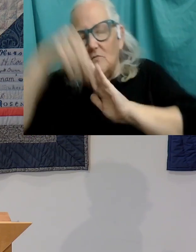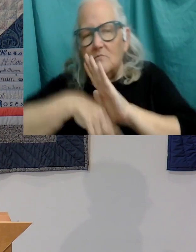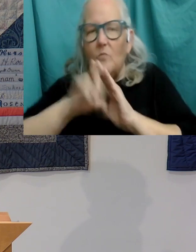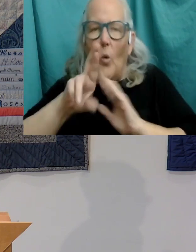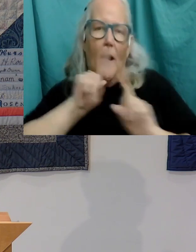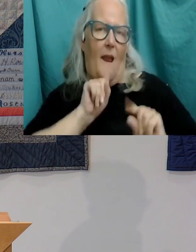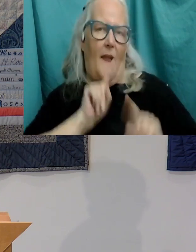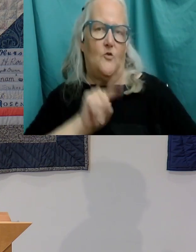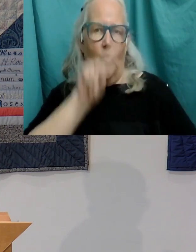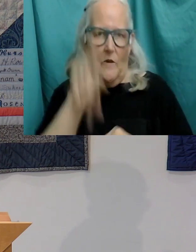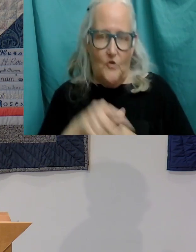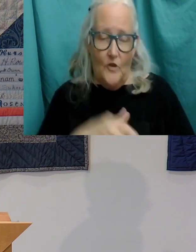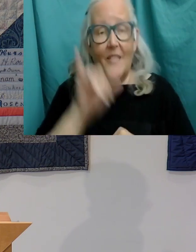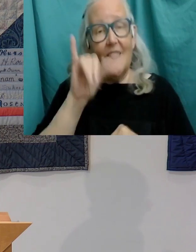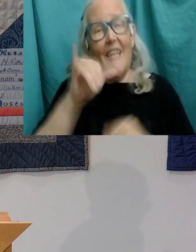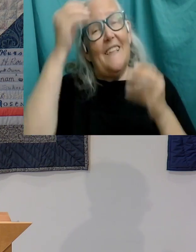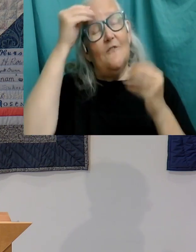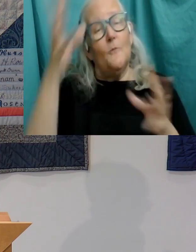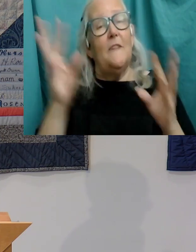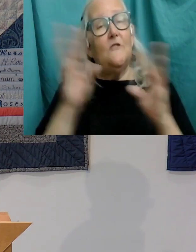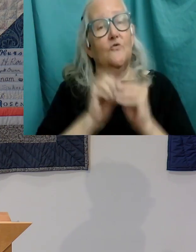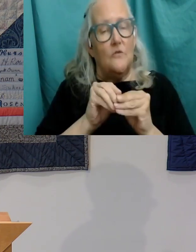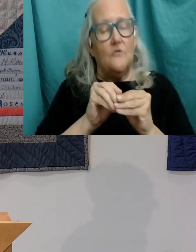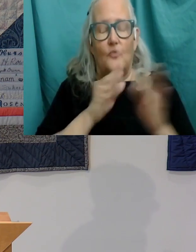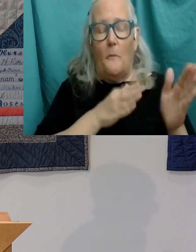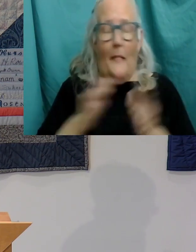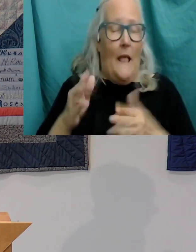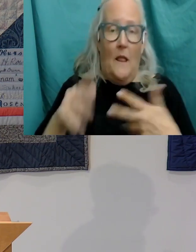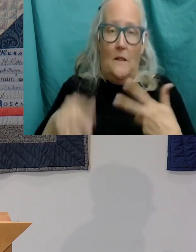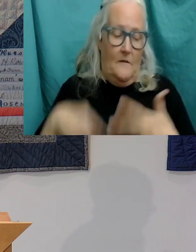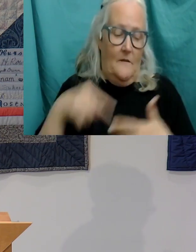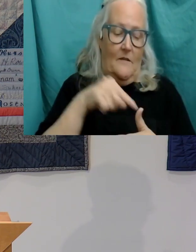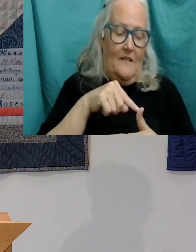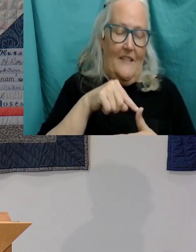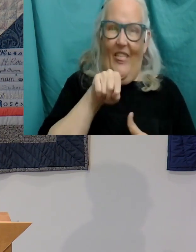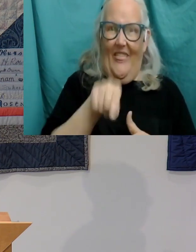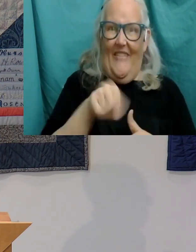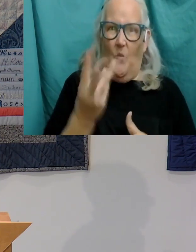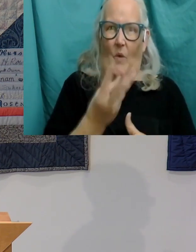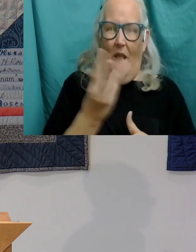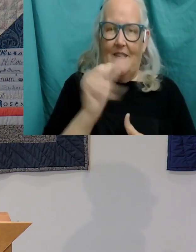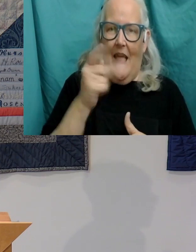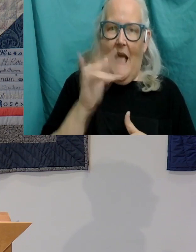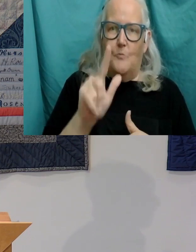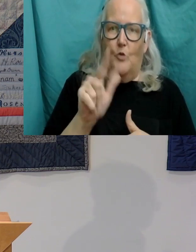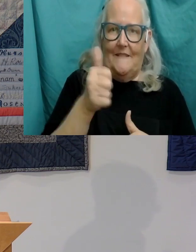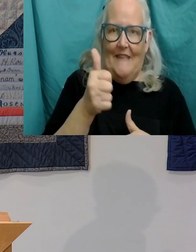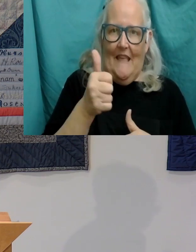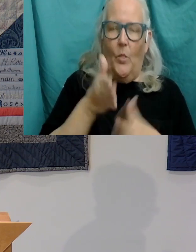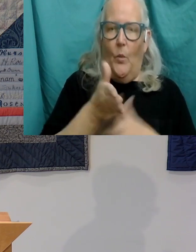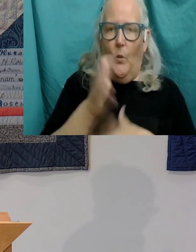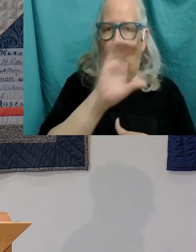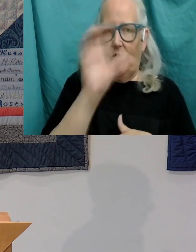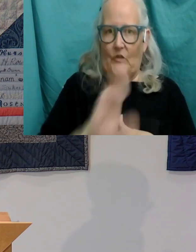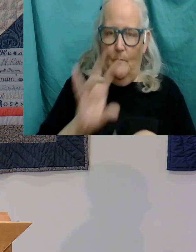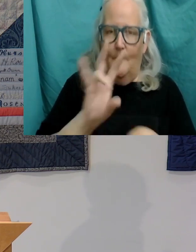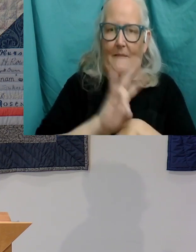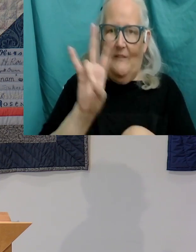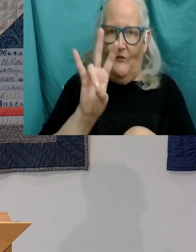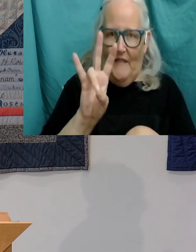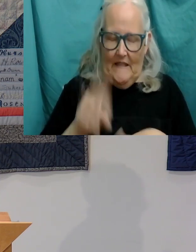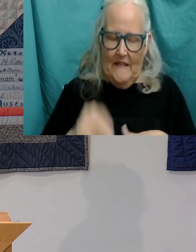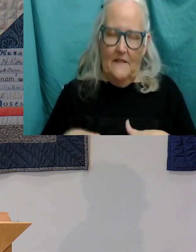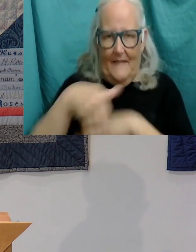The info sessions are scheduled for this coming Wednesday, April 10th, on Zoom at 7 p.m.,